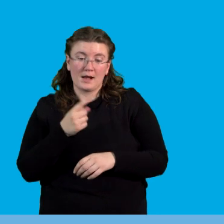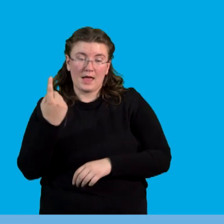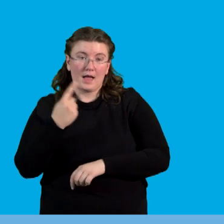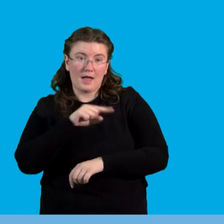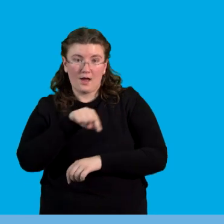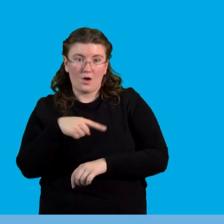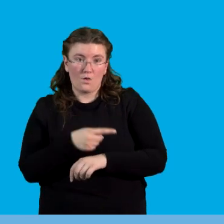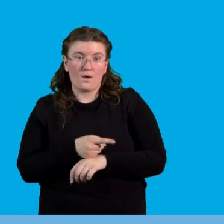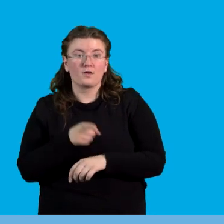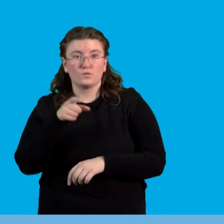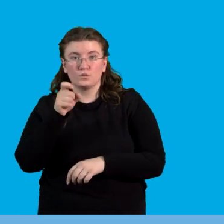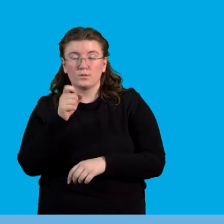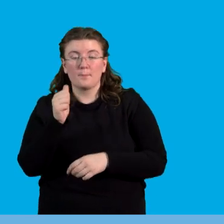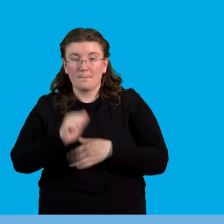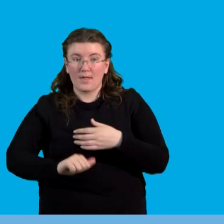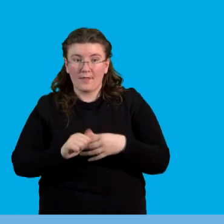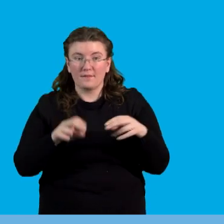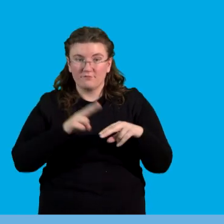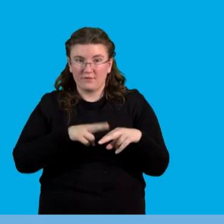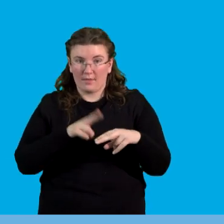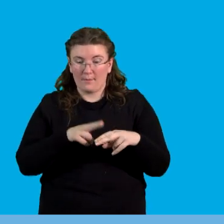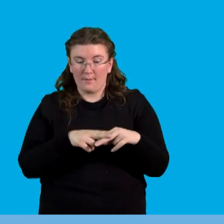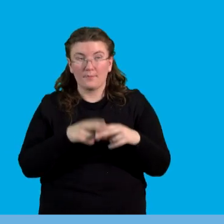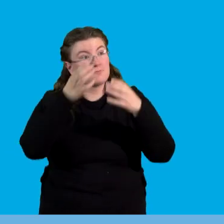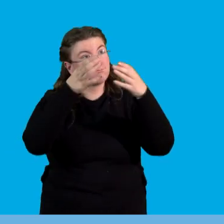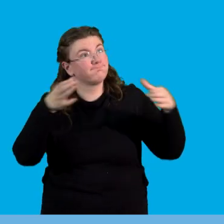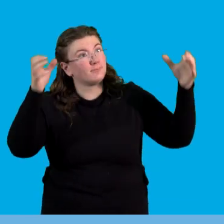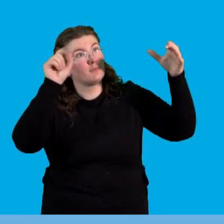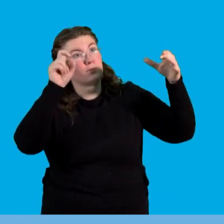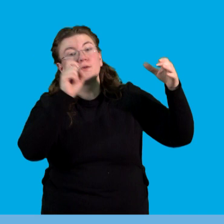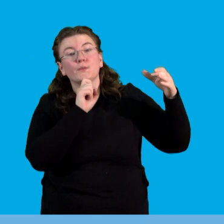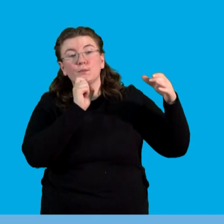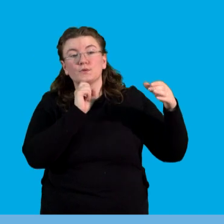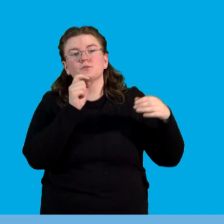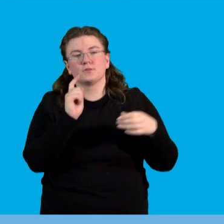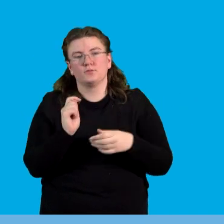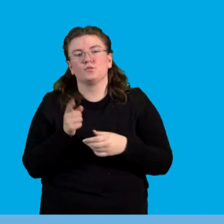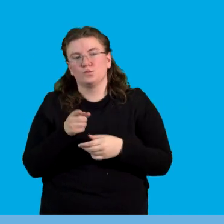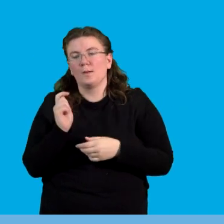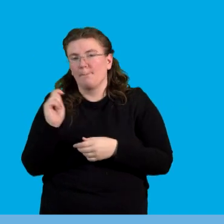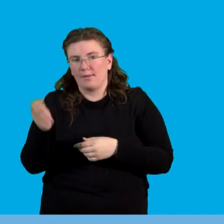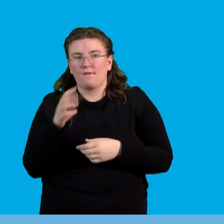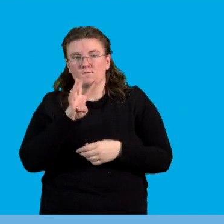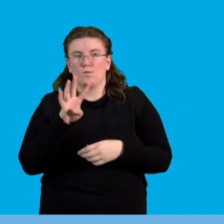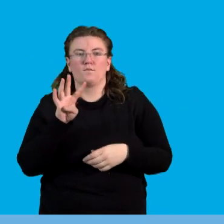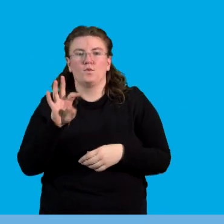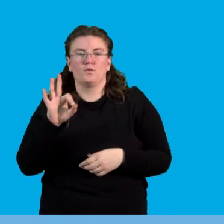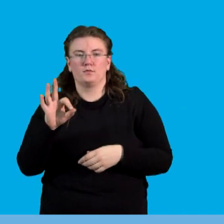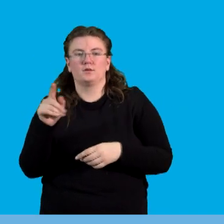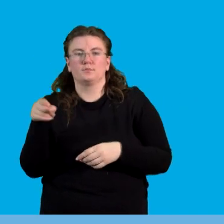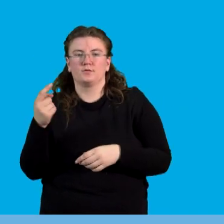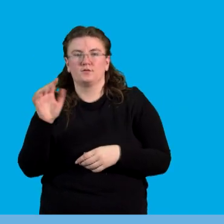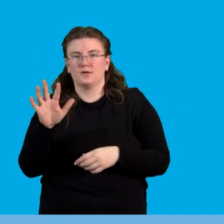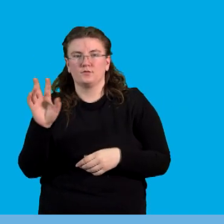on tariff. For you to run or to use this geyser for the whole month of February, you would be charged 443 rands